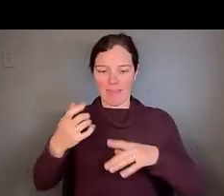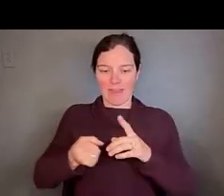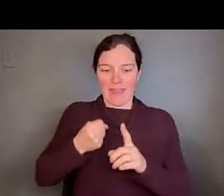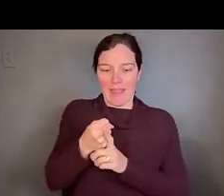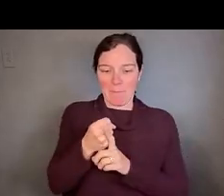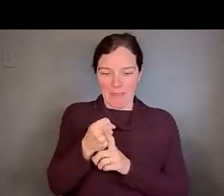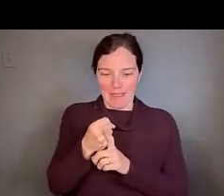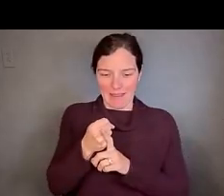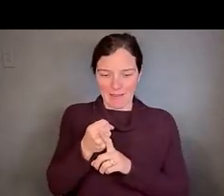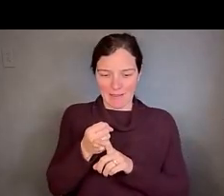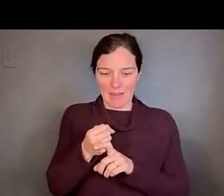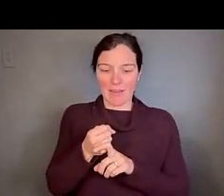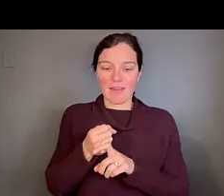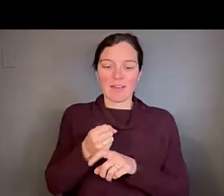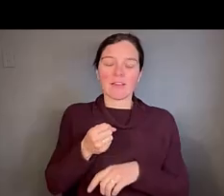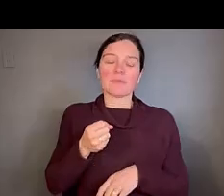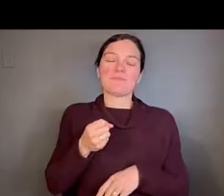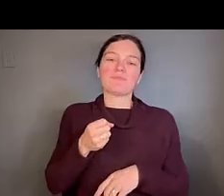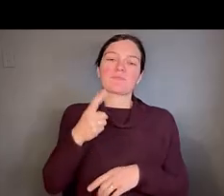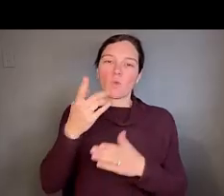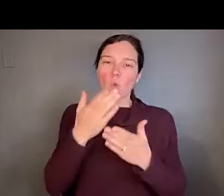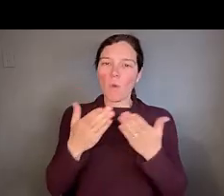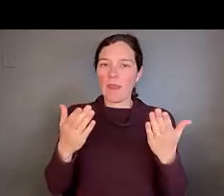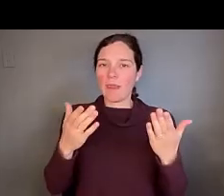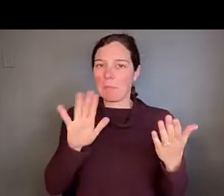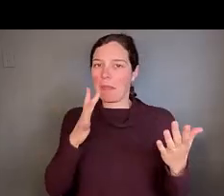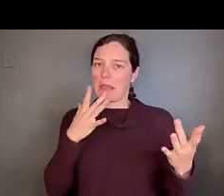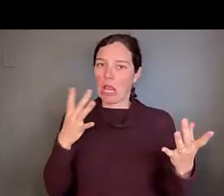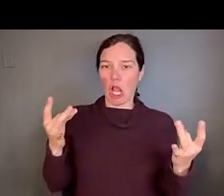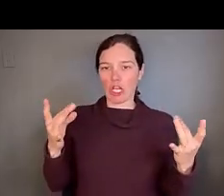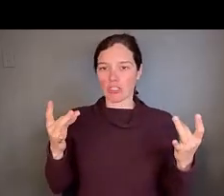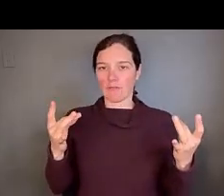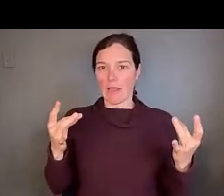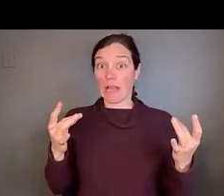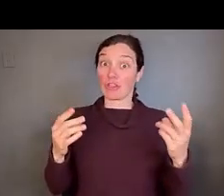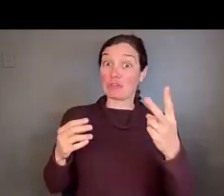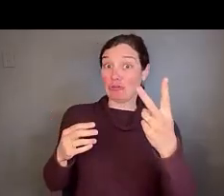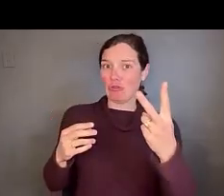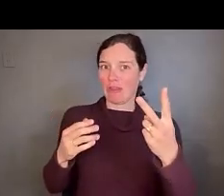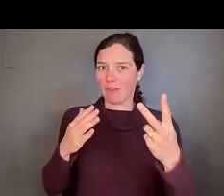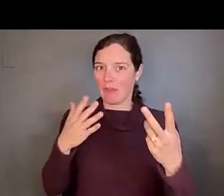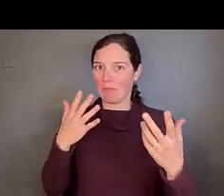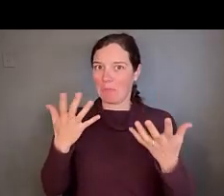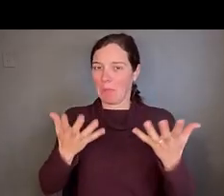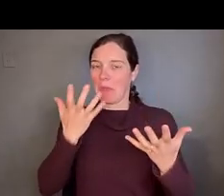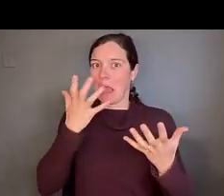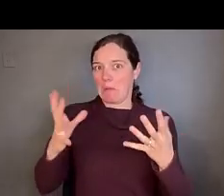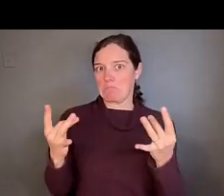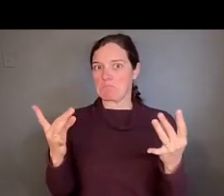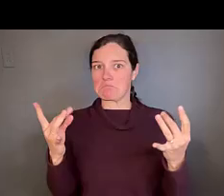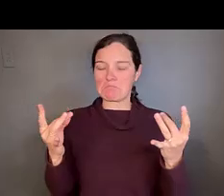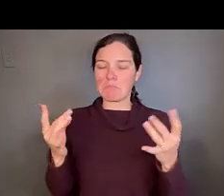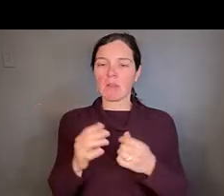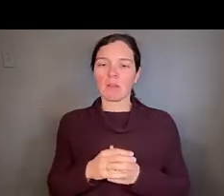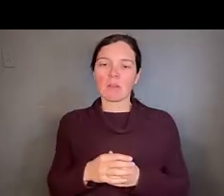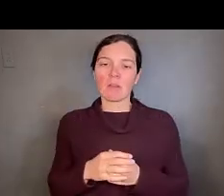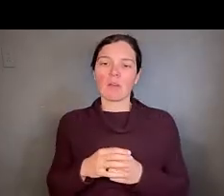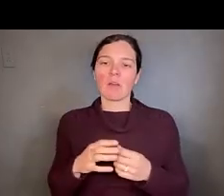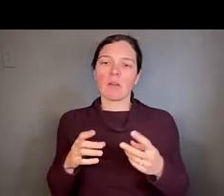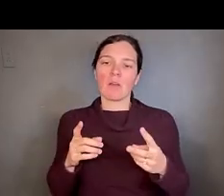assess that. One thing that might be controversial, actually, I'm going to say two things that are controversial.